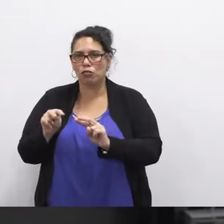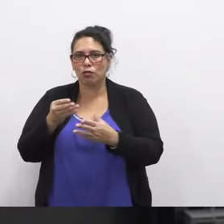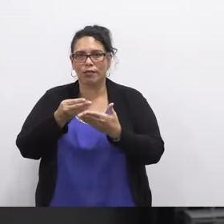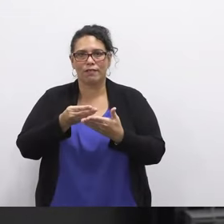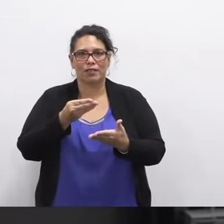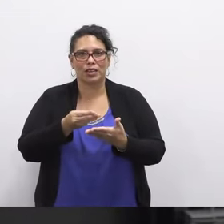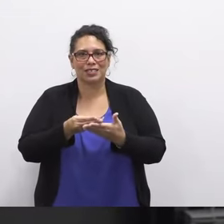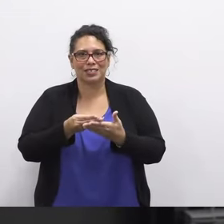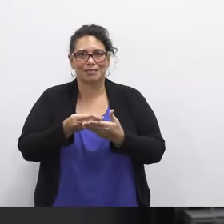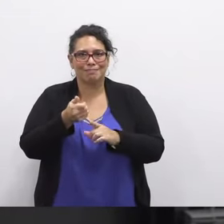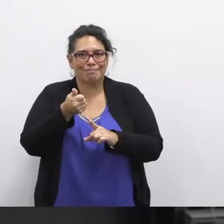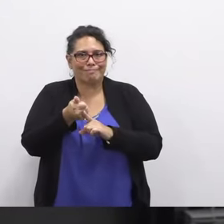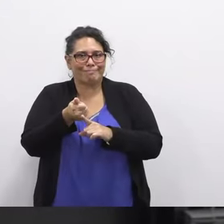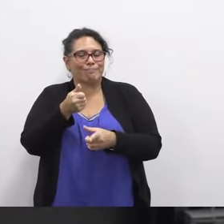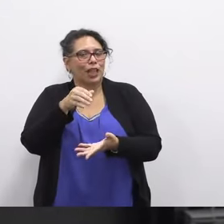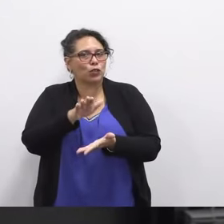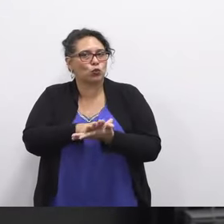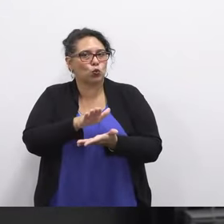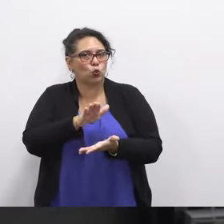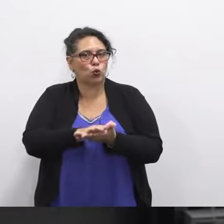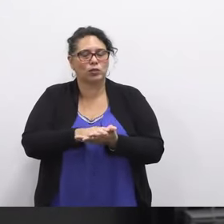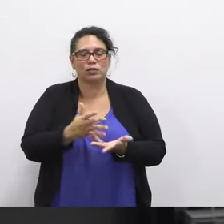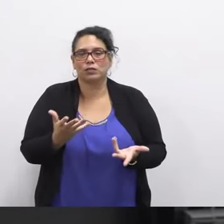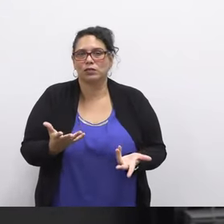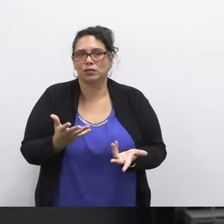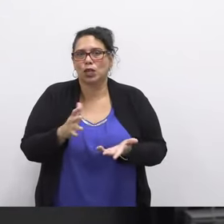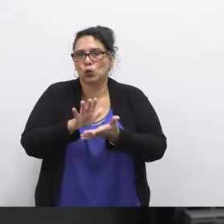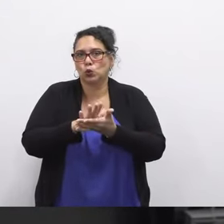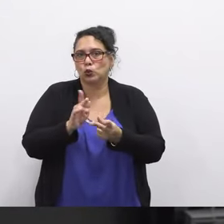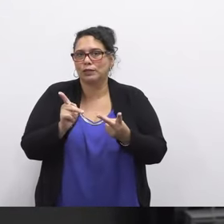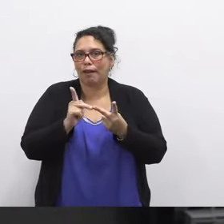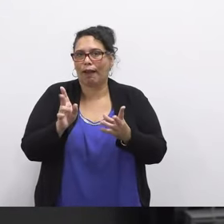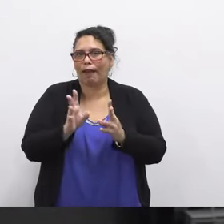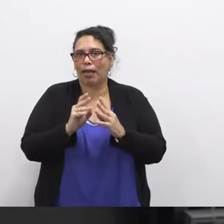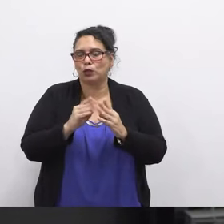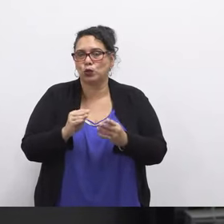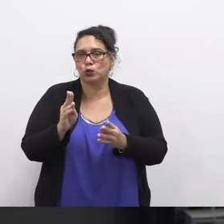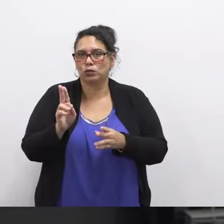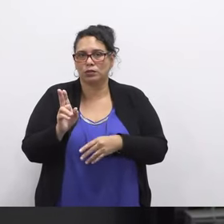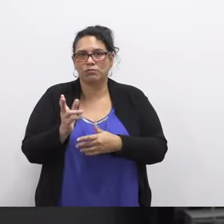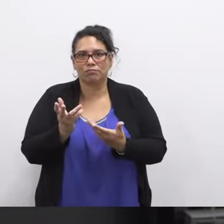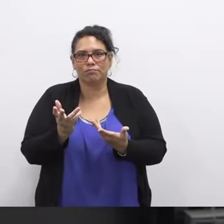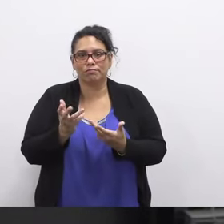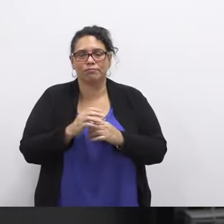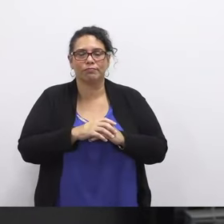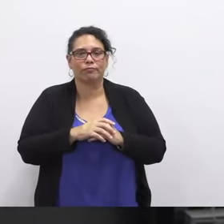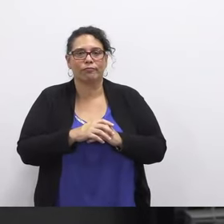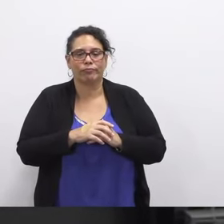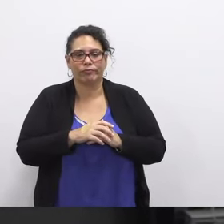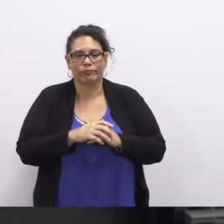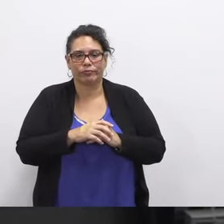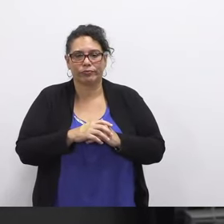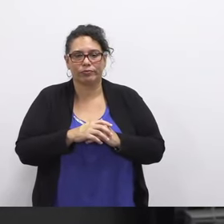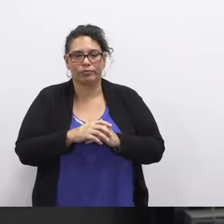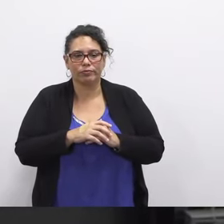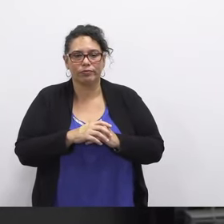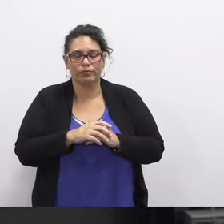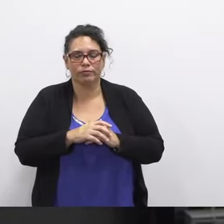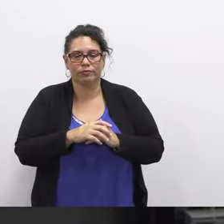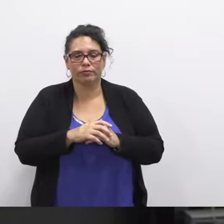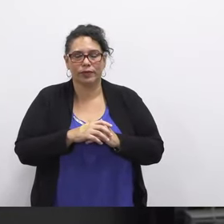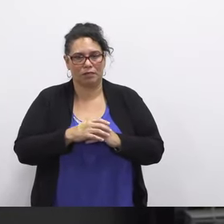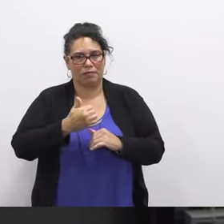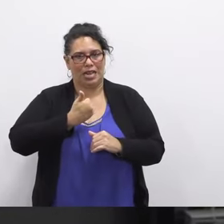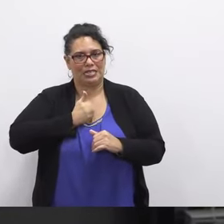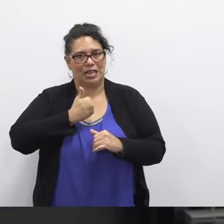and school site councils to use these types of funds at the school site discretion? I have, as